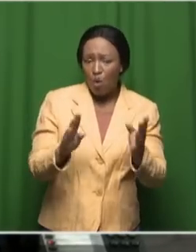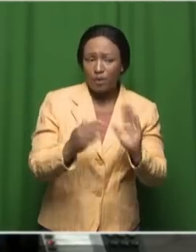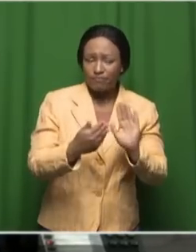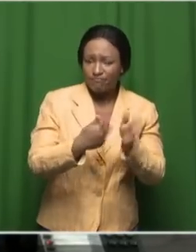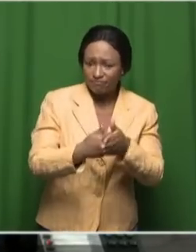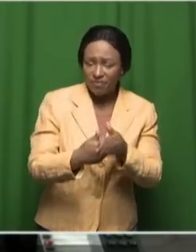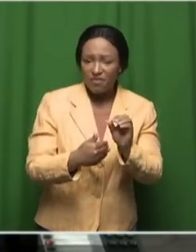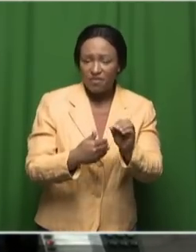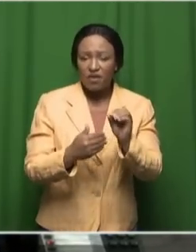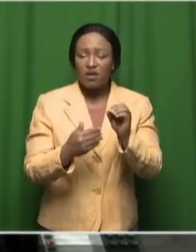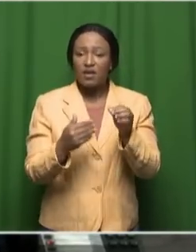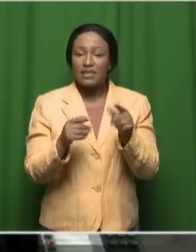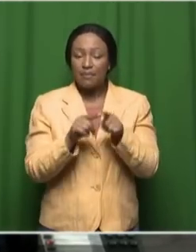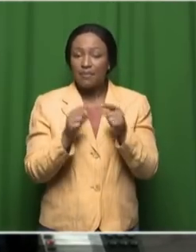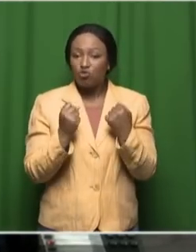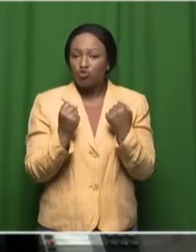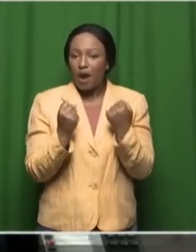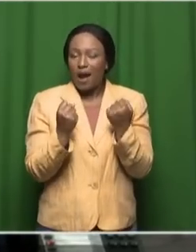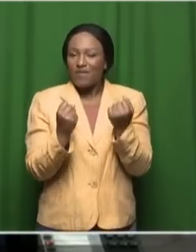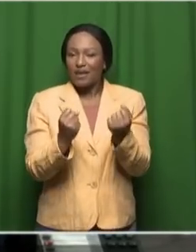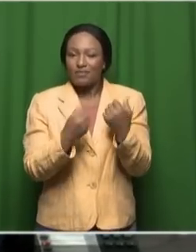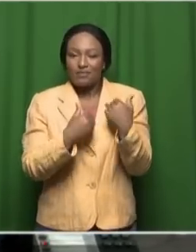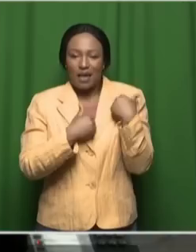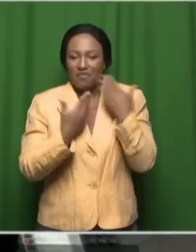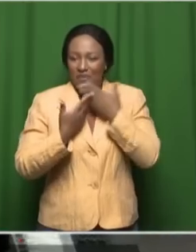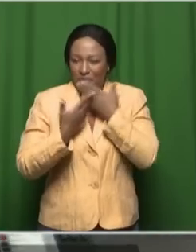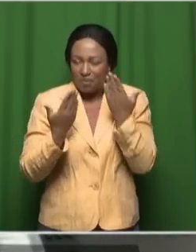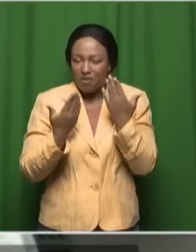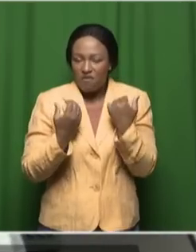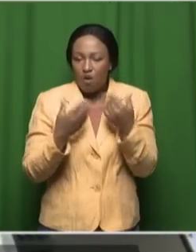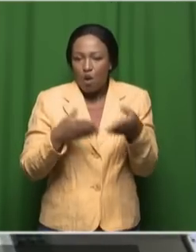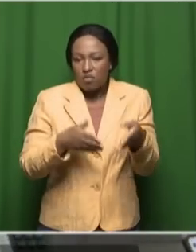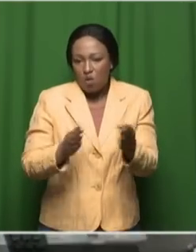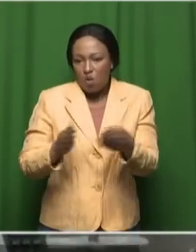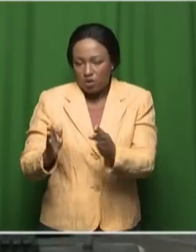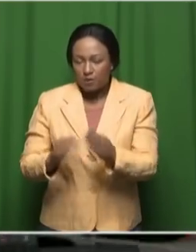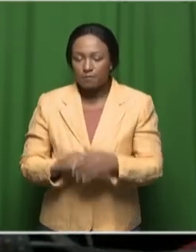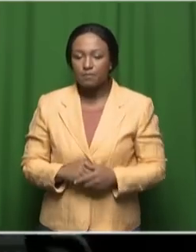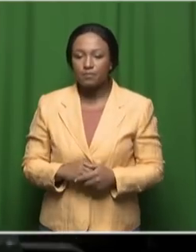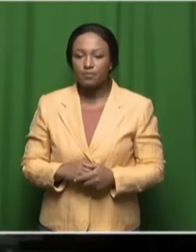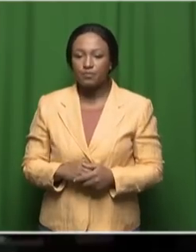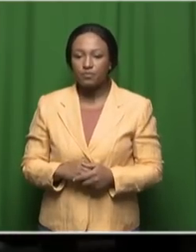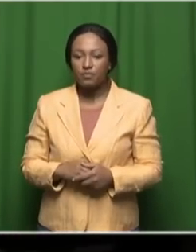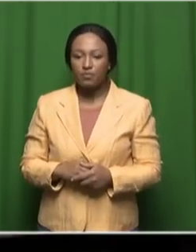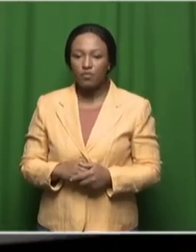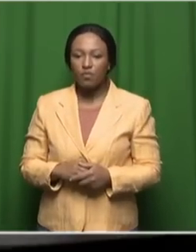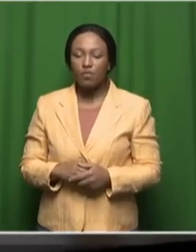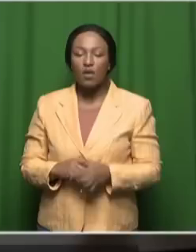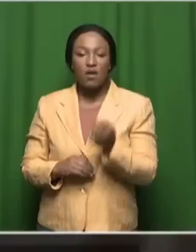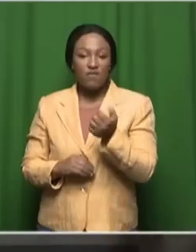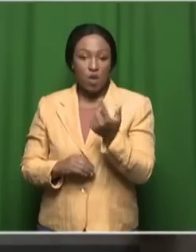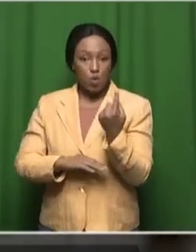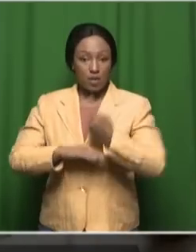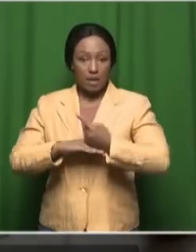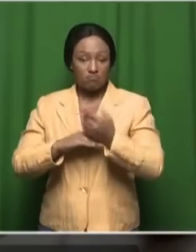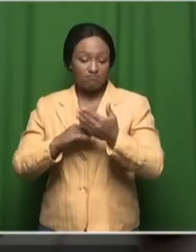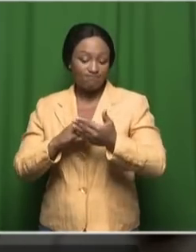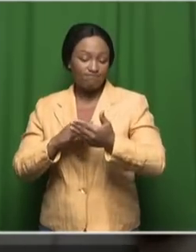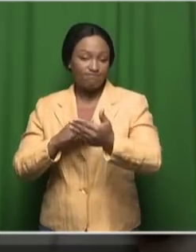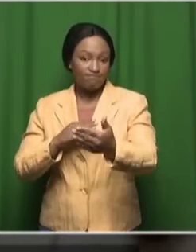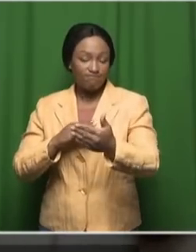also the conditions, the driving conditions for people taking to the roads. Yeah, so for the next couple of days, motorists just need to